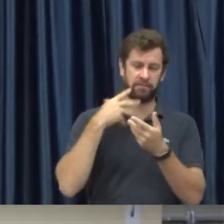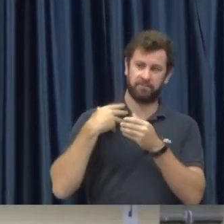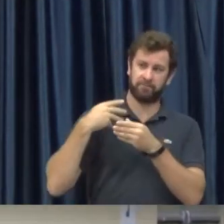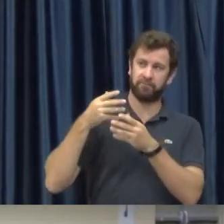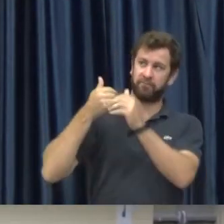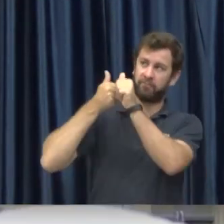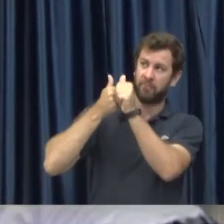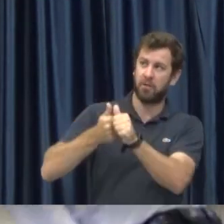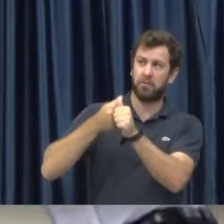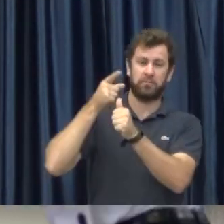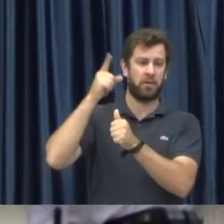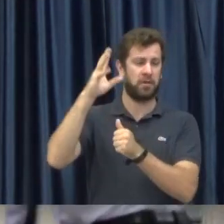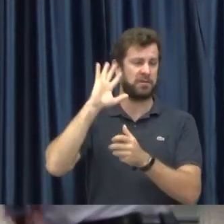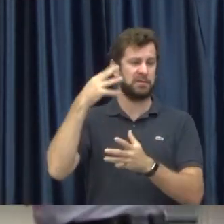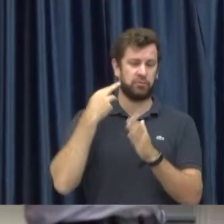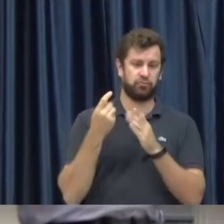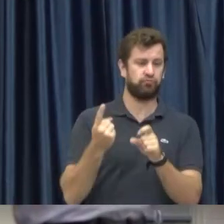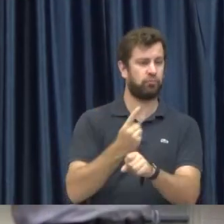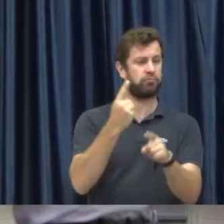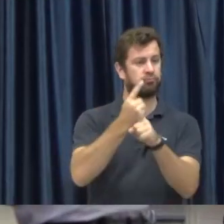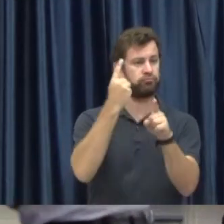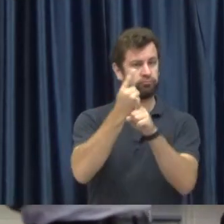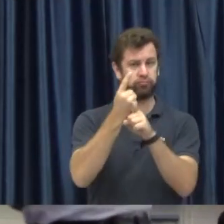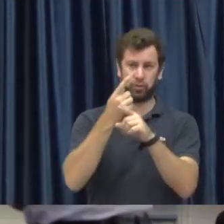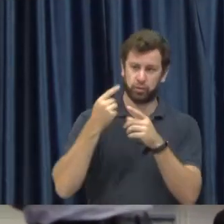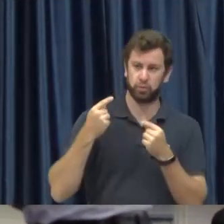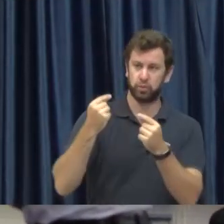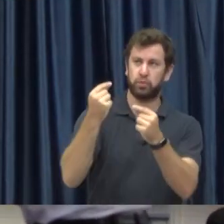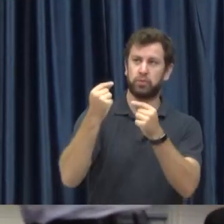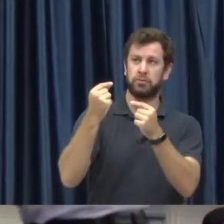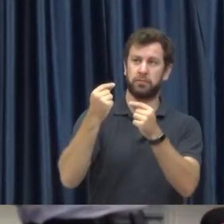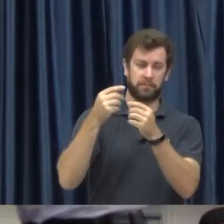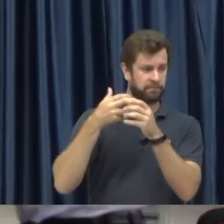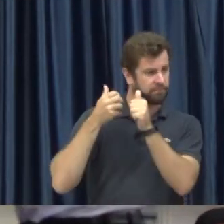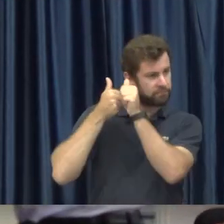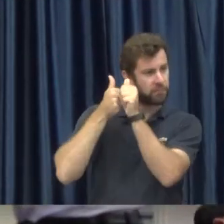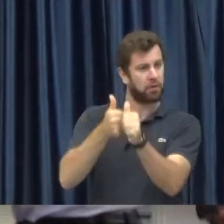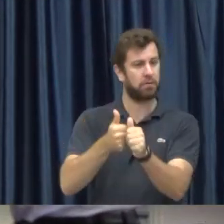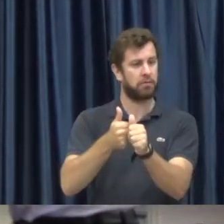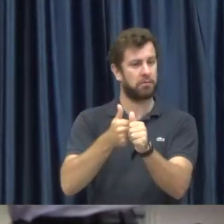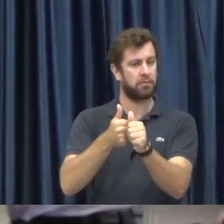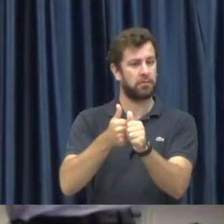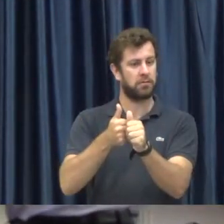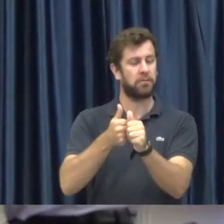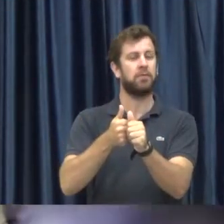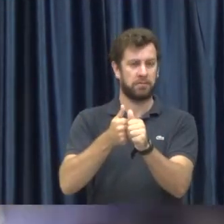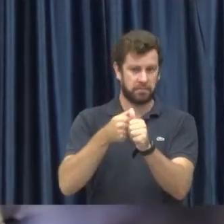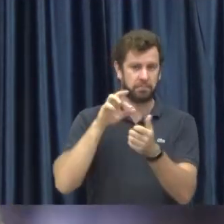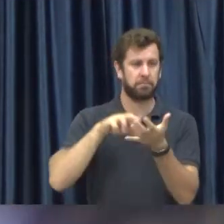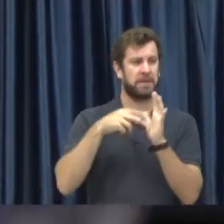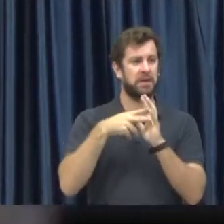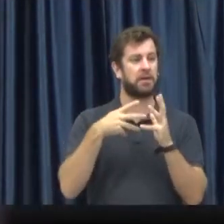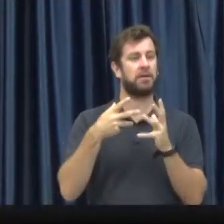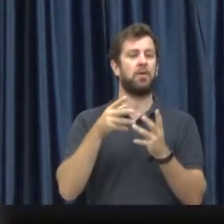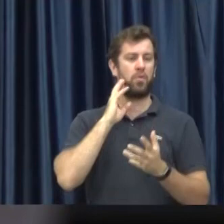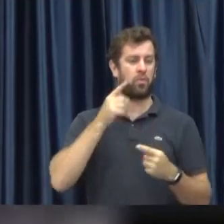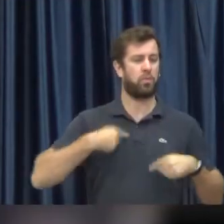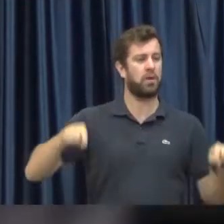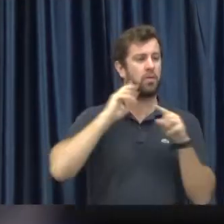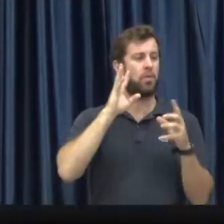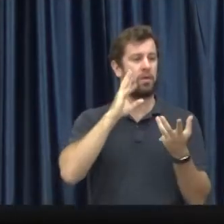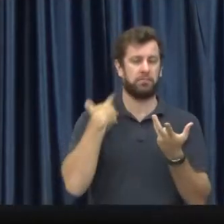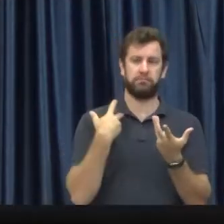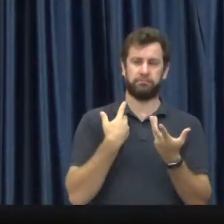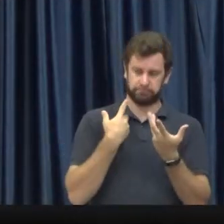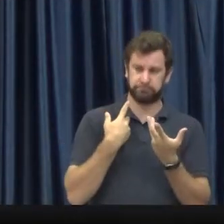Allah, such honor should come truly from the piety of the hearts. So when Allah